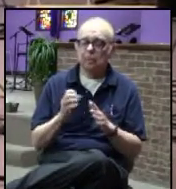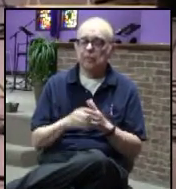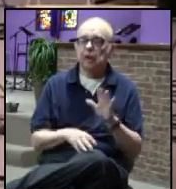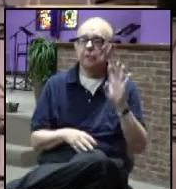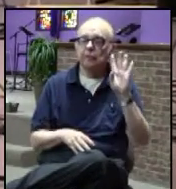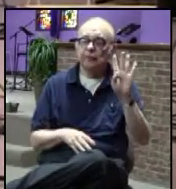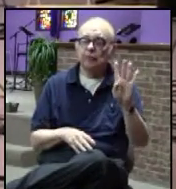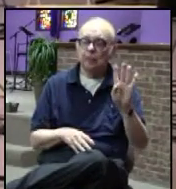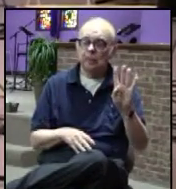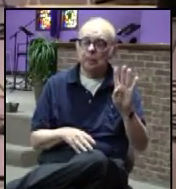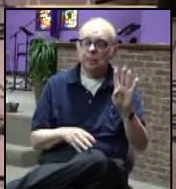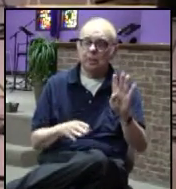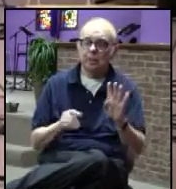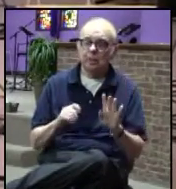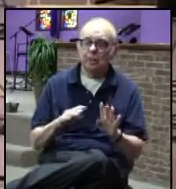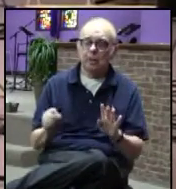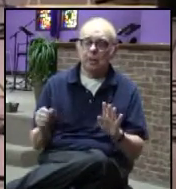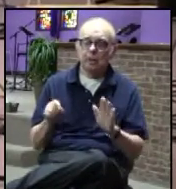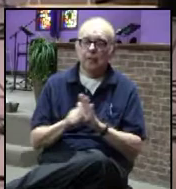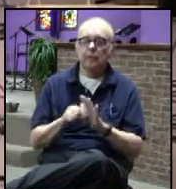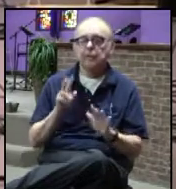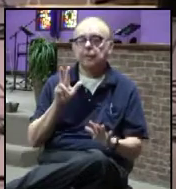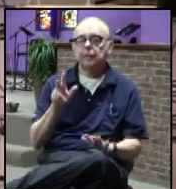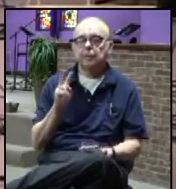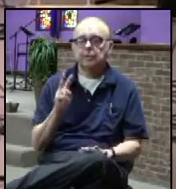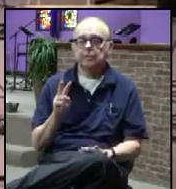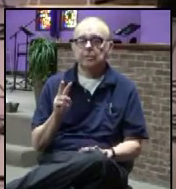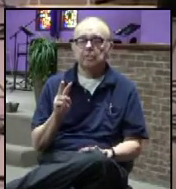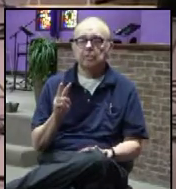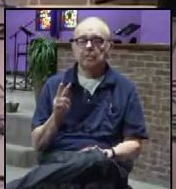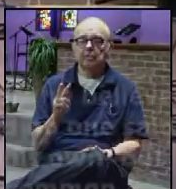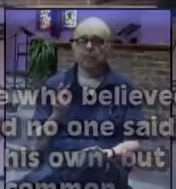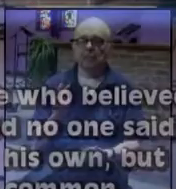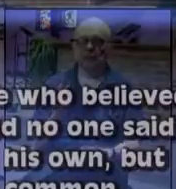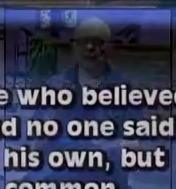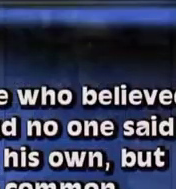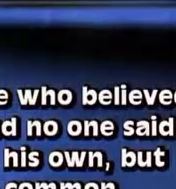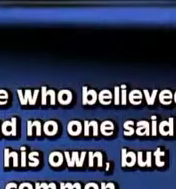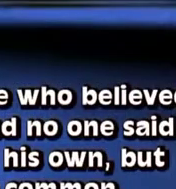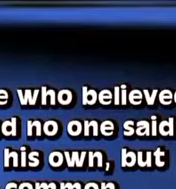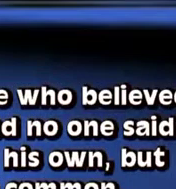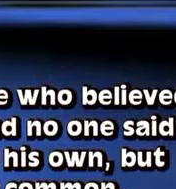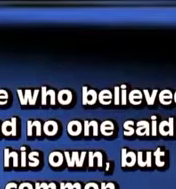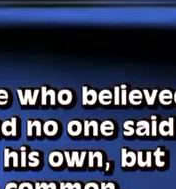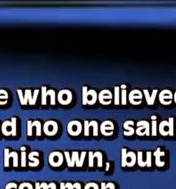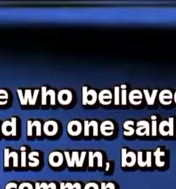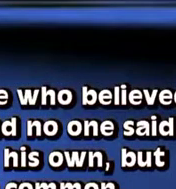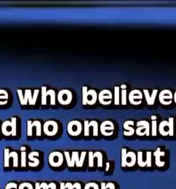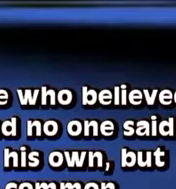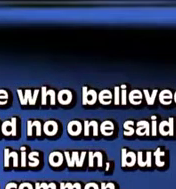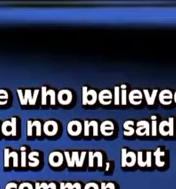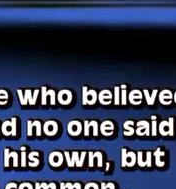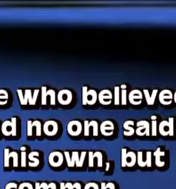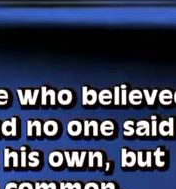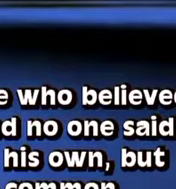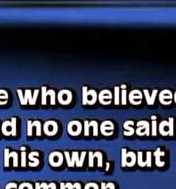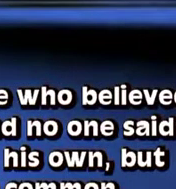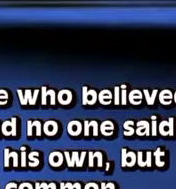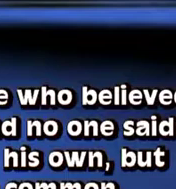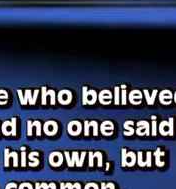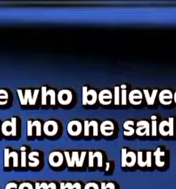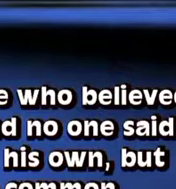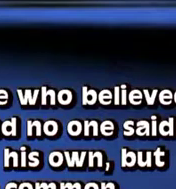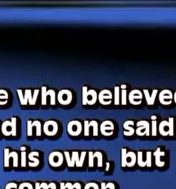4, in verse number 32, now the multitude of those who believed were of one heart